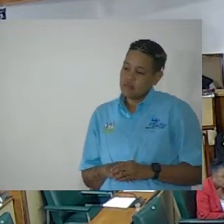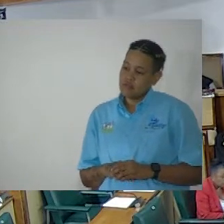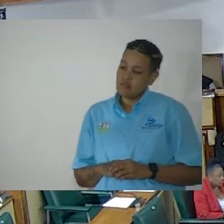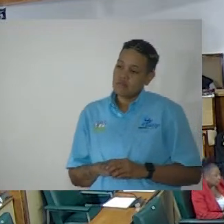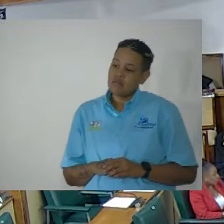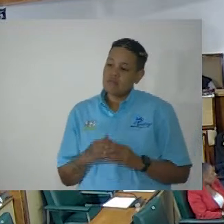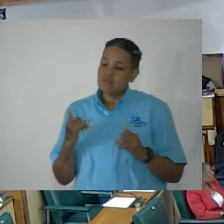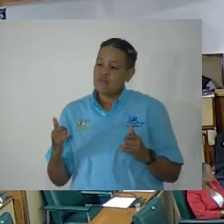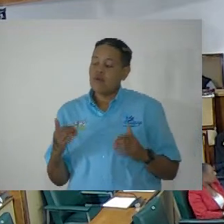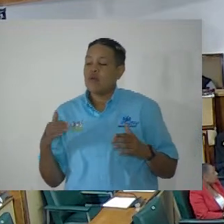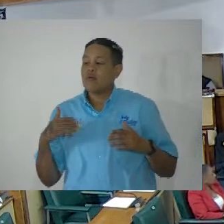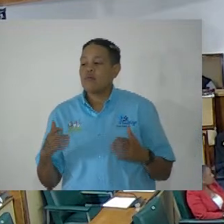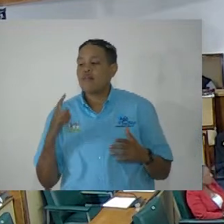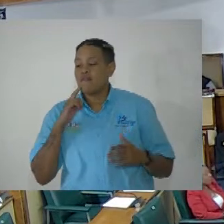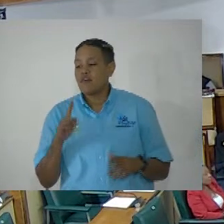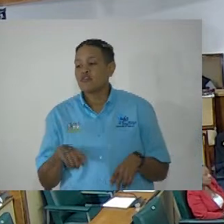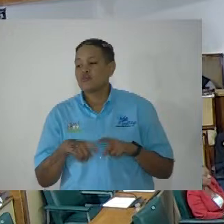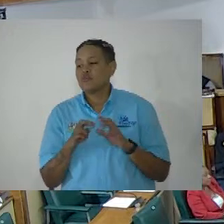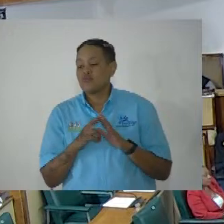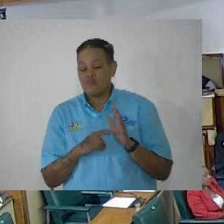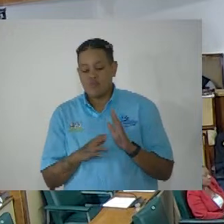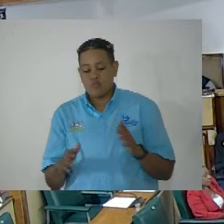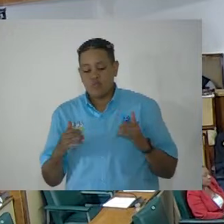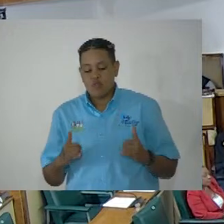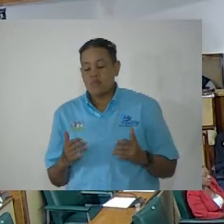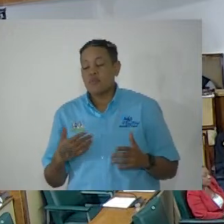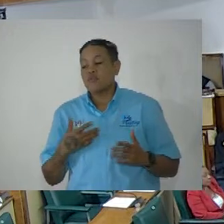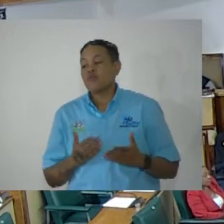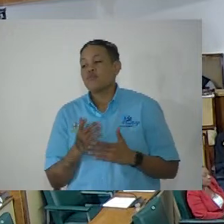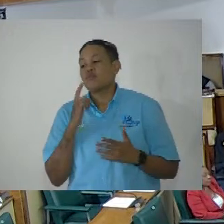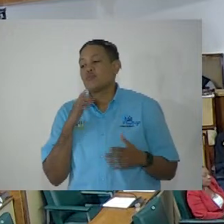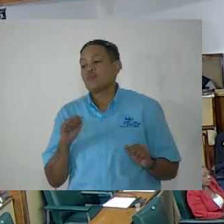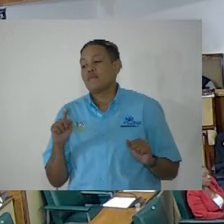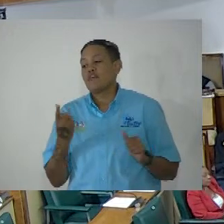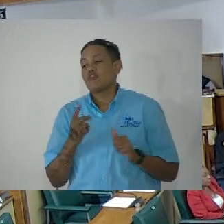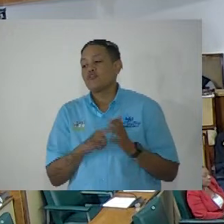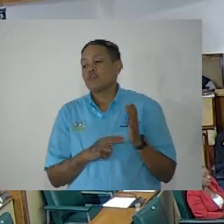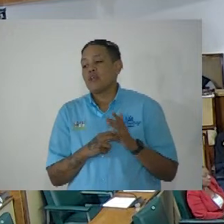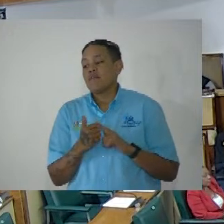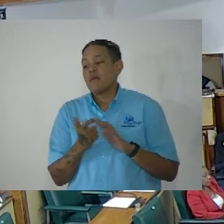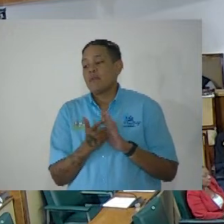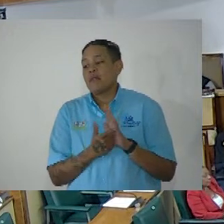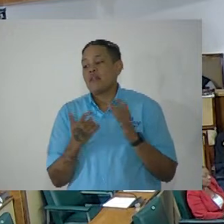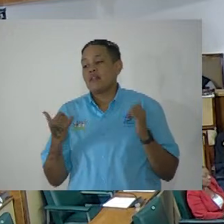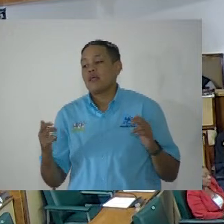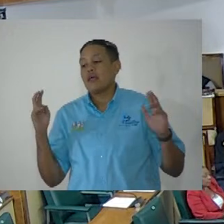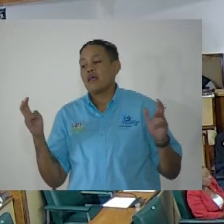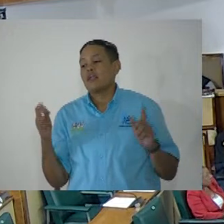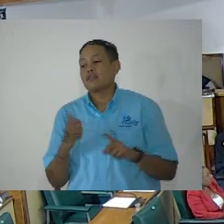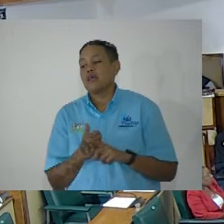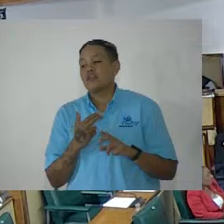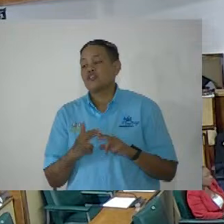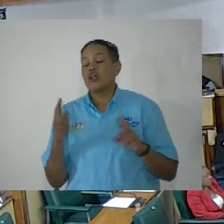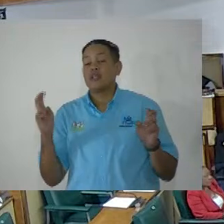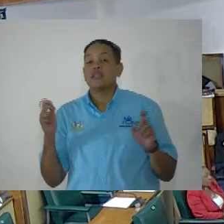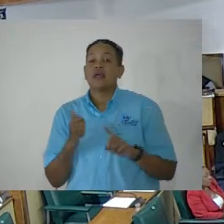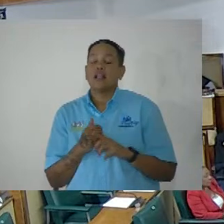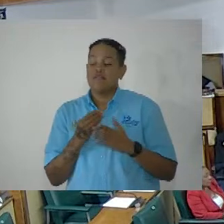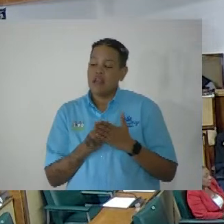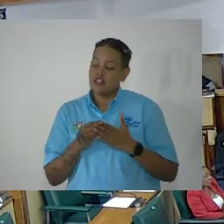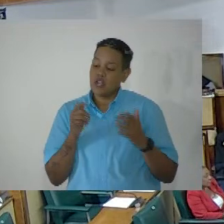now move for the suspension of the standing orders to enable me to take first reading of a bill shortly entitled the